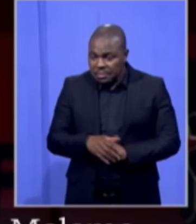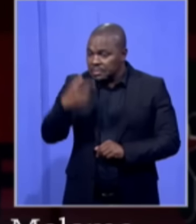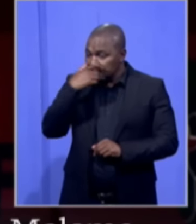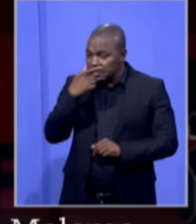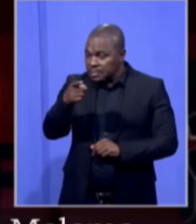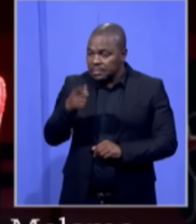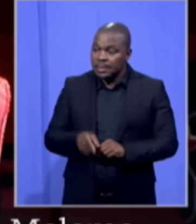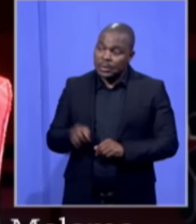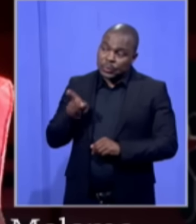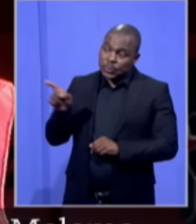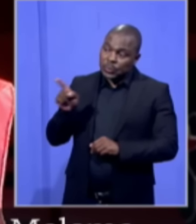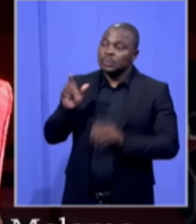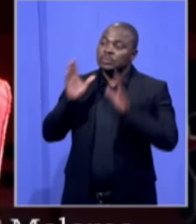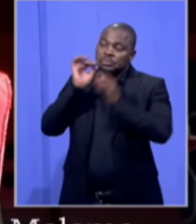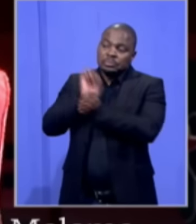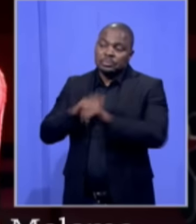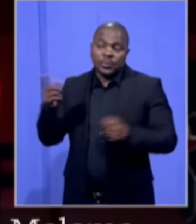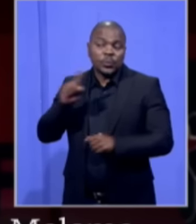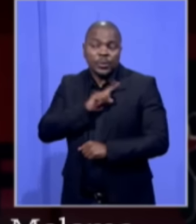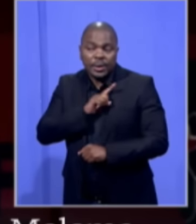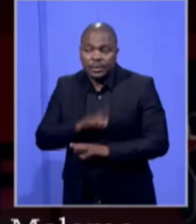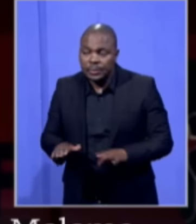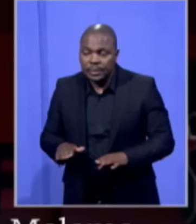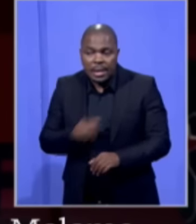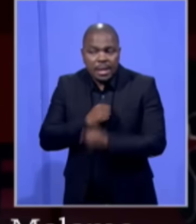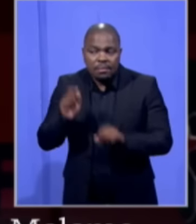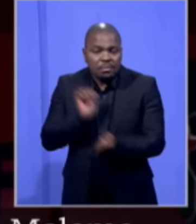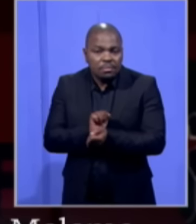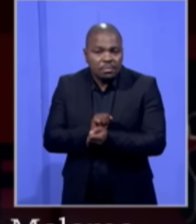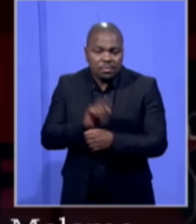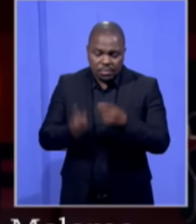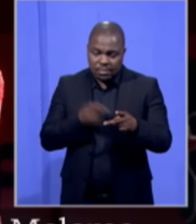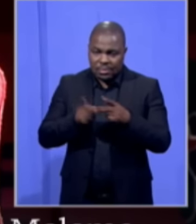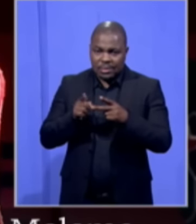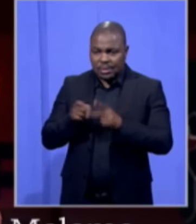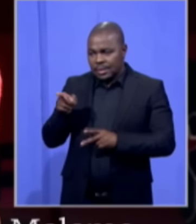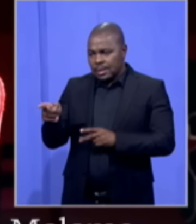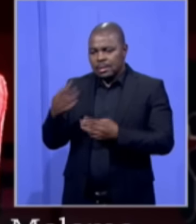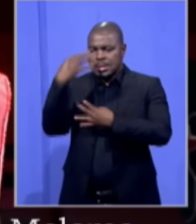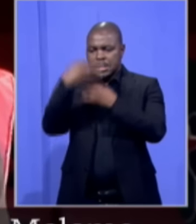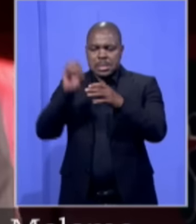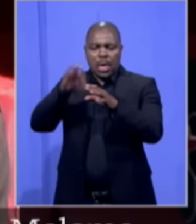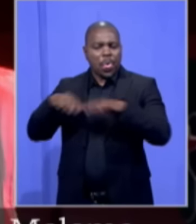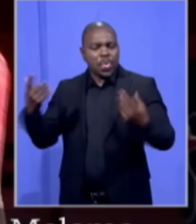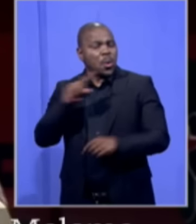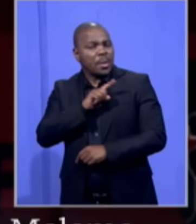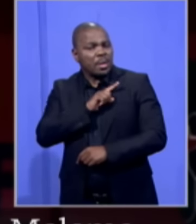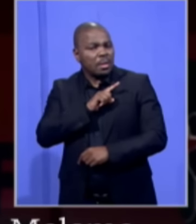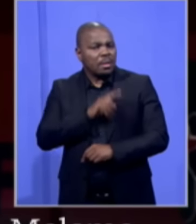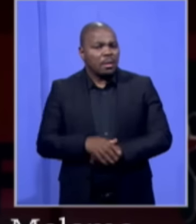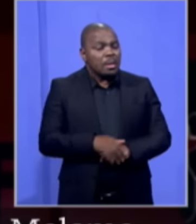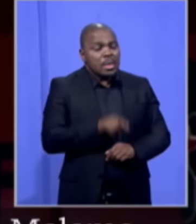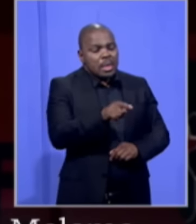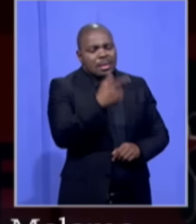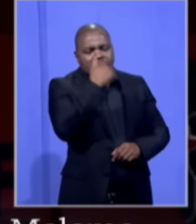not arresting this Julius Malema? Why is this Julius Malema not in jail?" He can't respond with